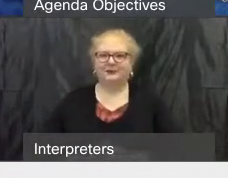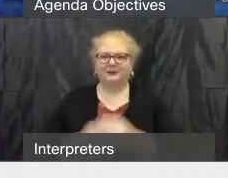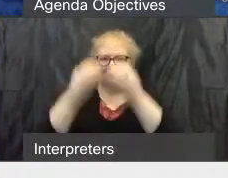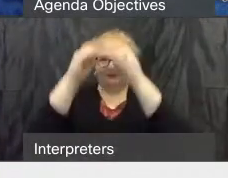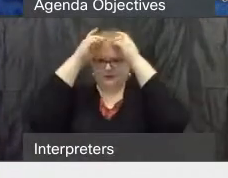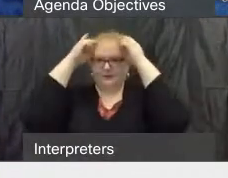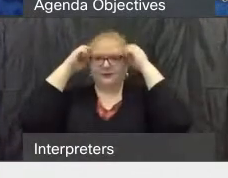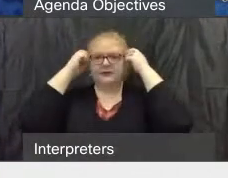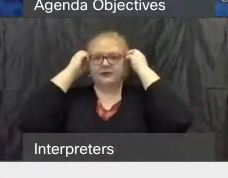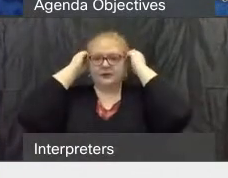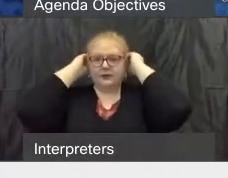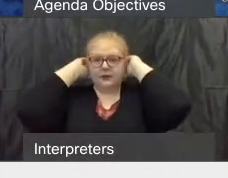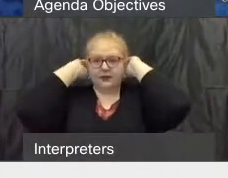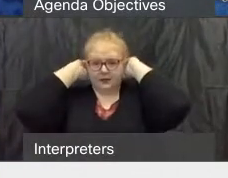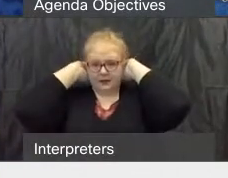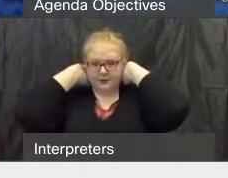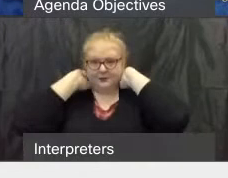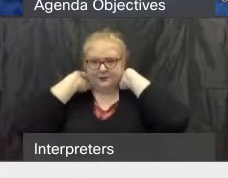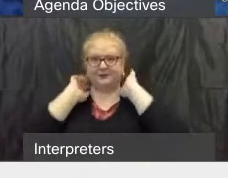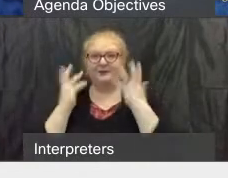That's all I have, Mayor.